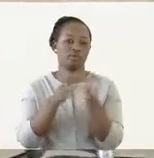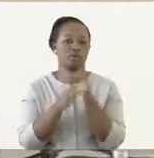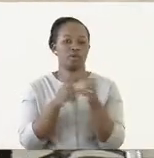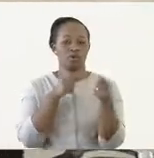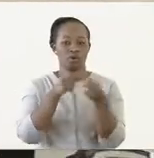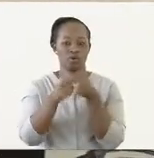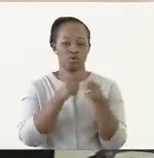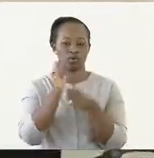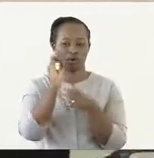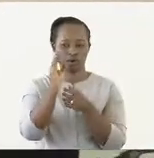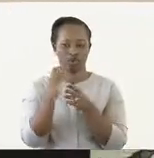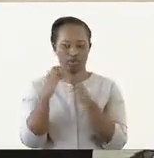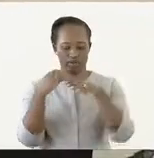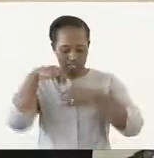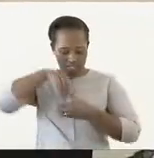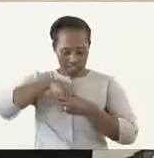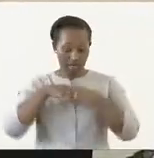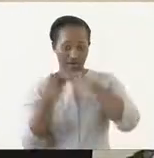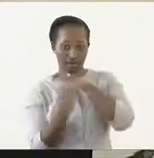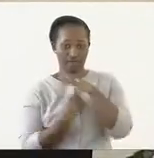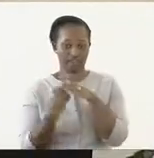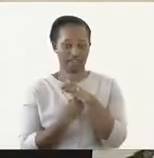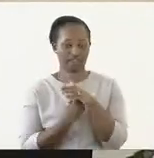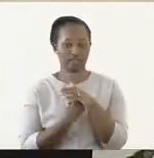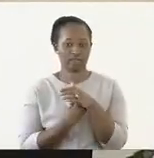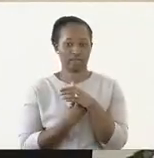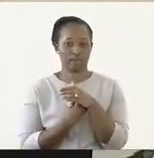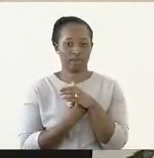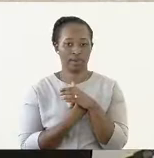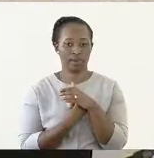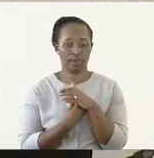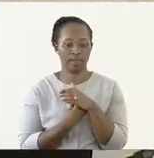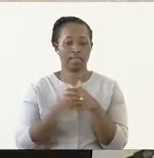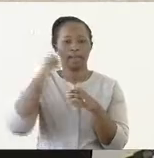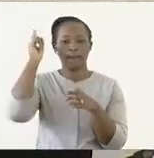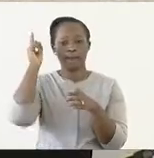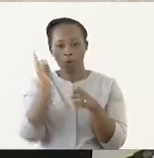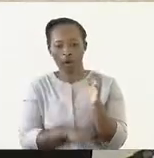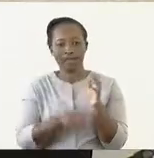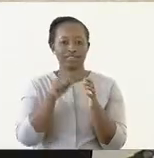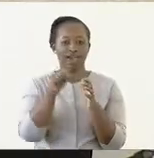control of internal environment. If I talk about internal environment, what are